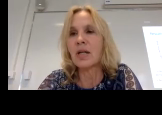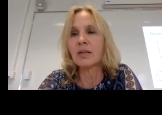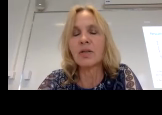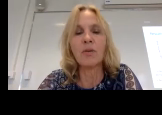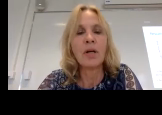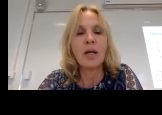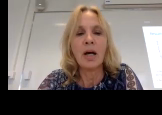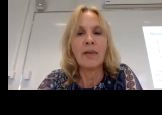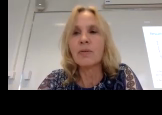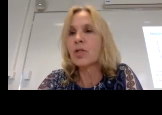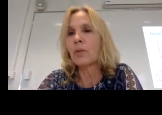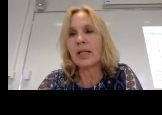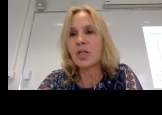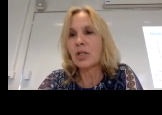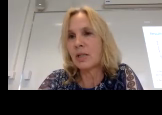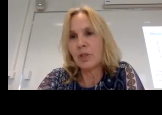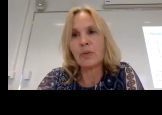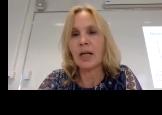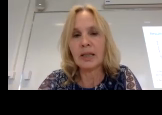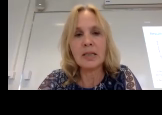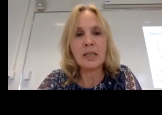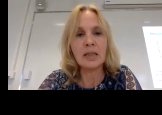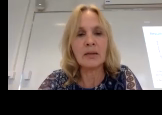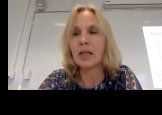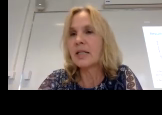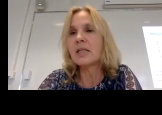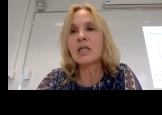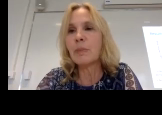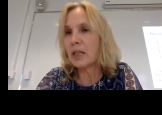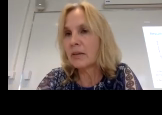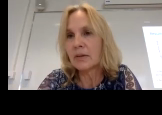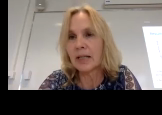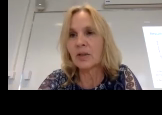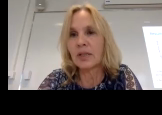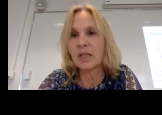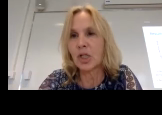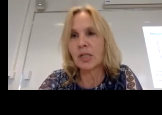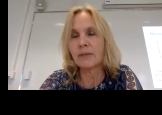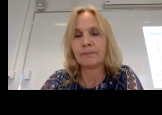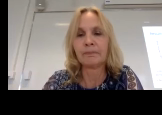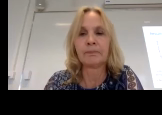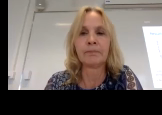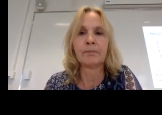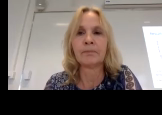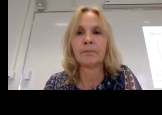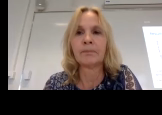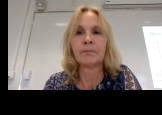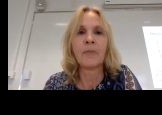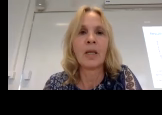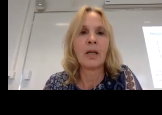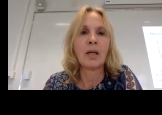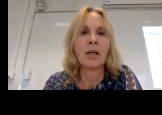this large set. So there was no relationship between iconicity. It didn't speed lexical decisions.